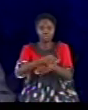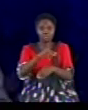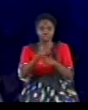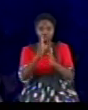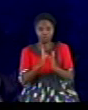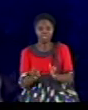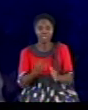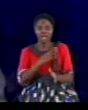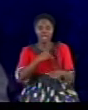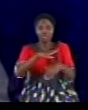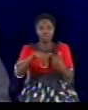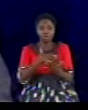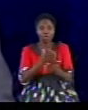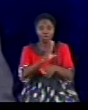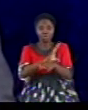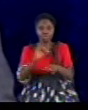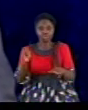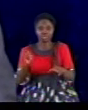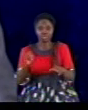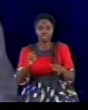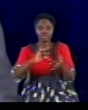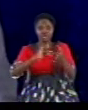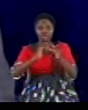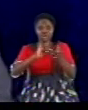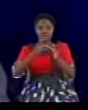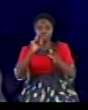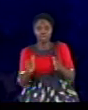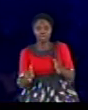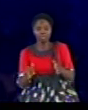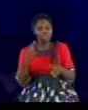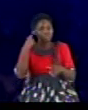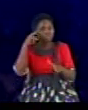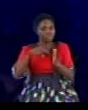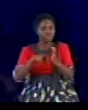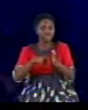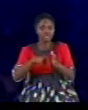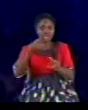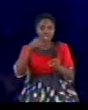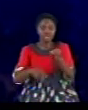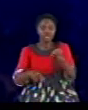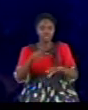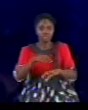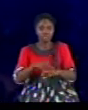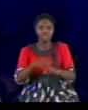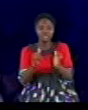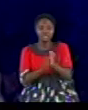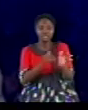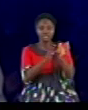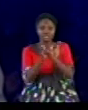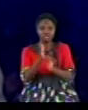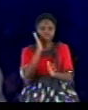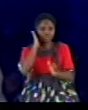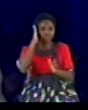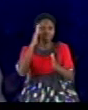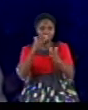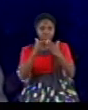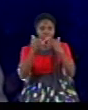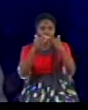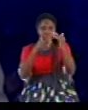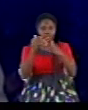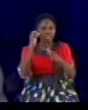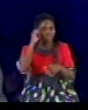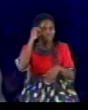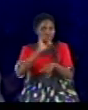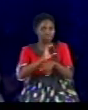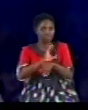churches globally for the end time harvest, that Jesus will build his church and the gates of hell, the powers